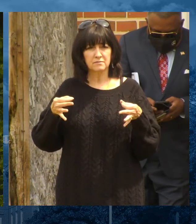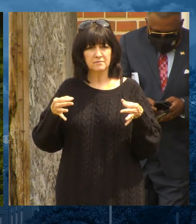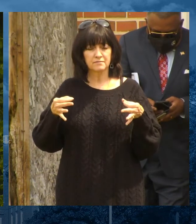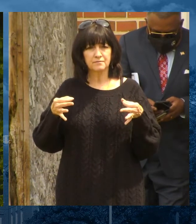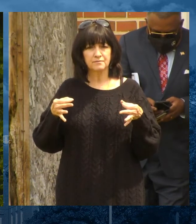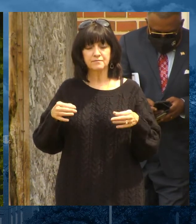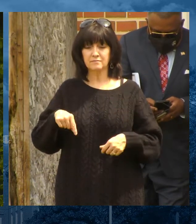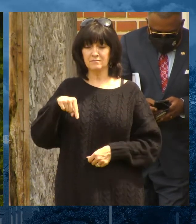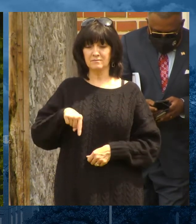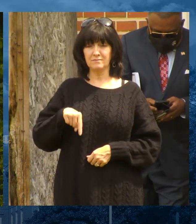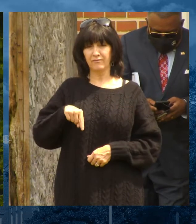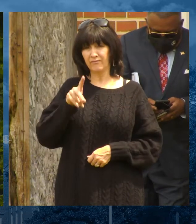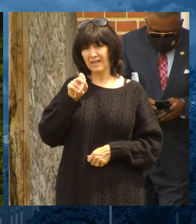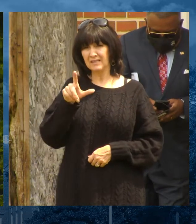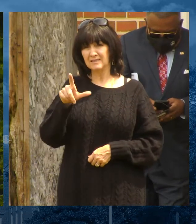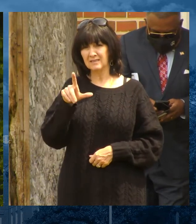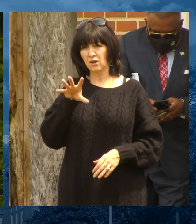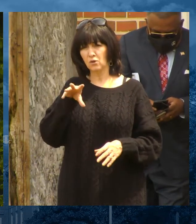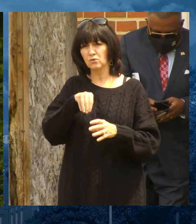Brown versus Board of Education